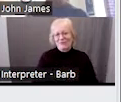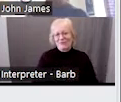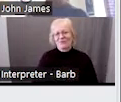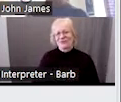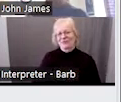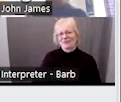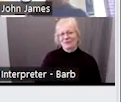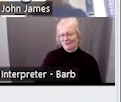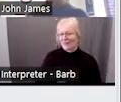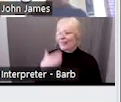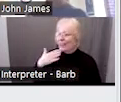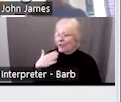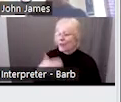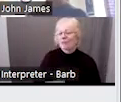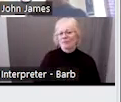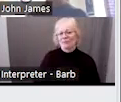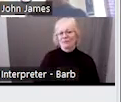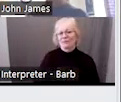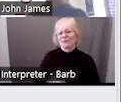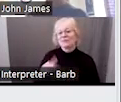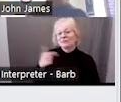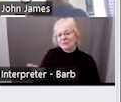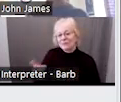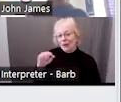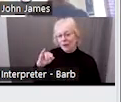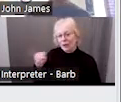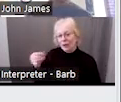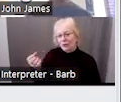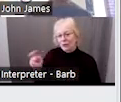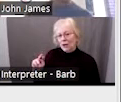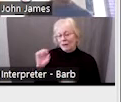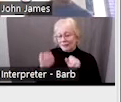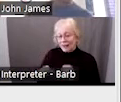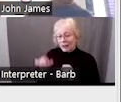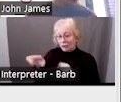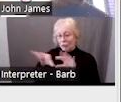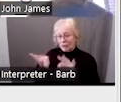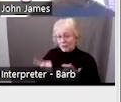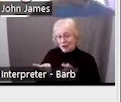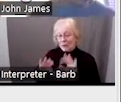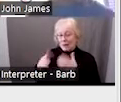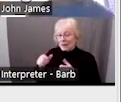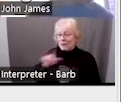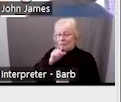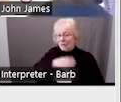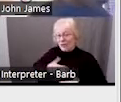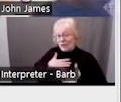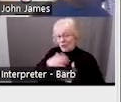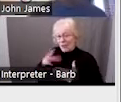Thanks, Michael. How about you, John? Can you describe a class that you really enjoyed and learned from?